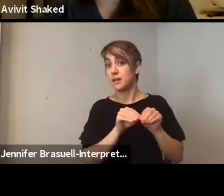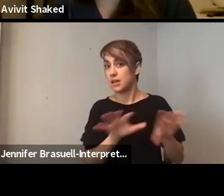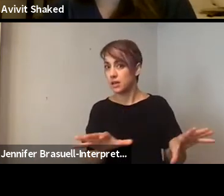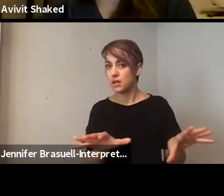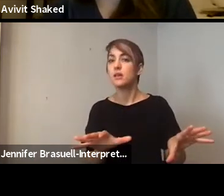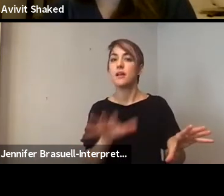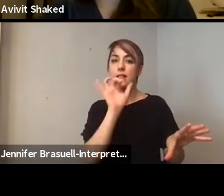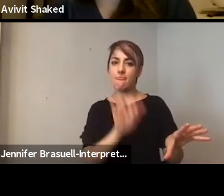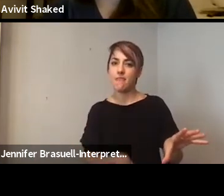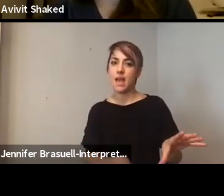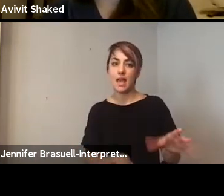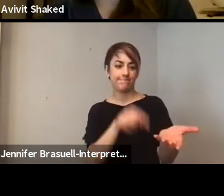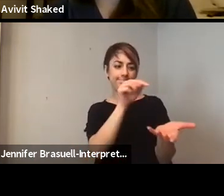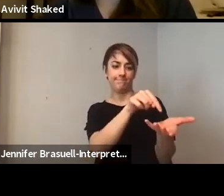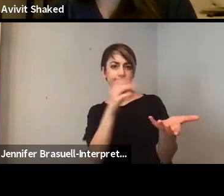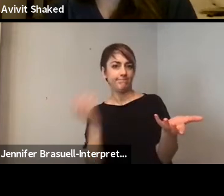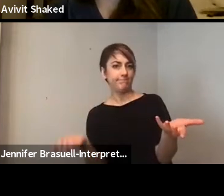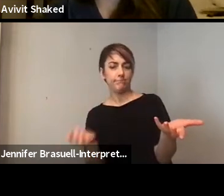artist moving forward?